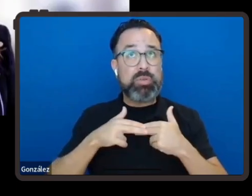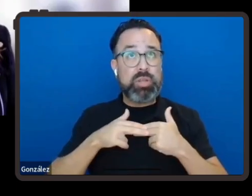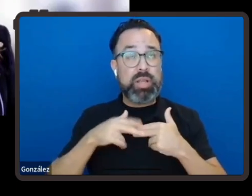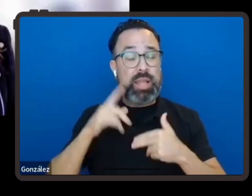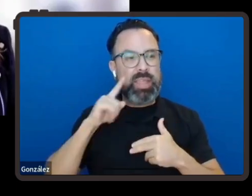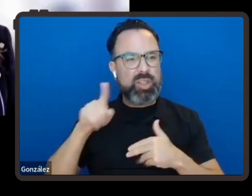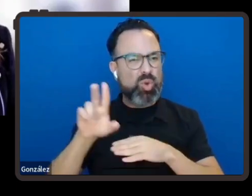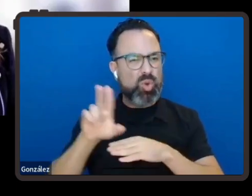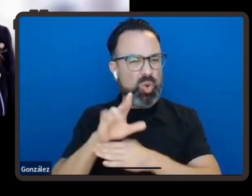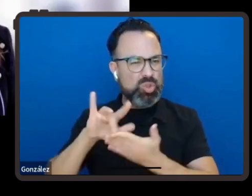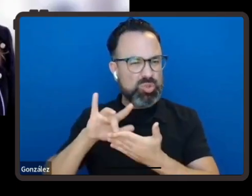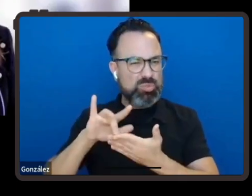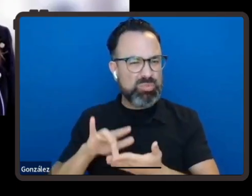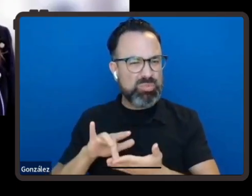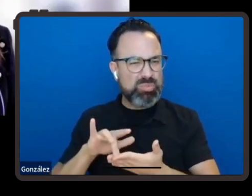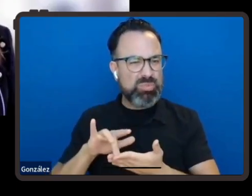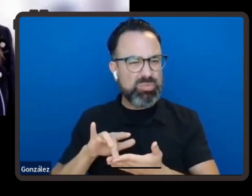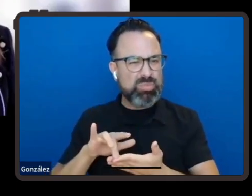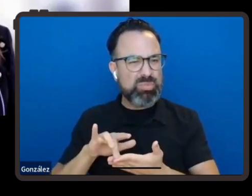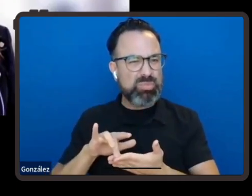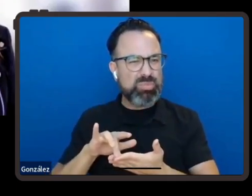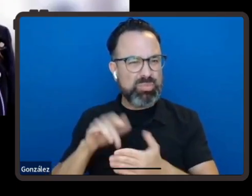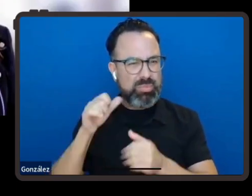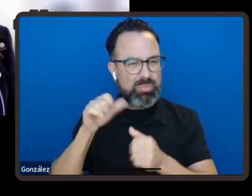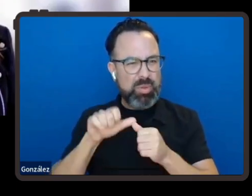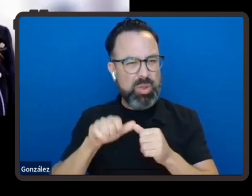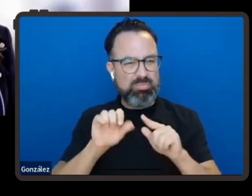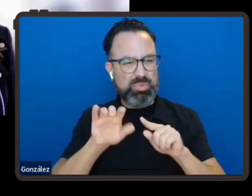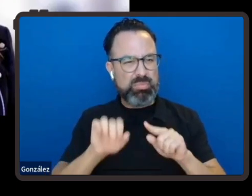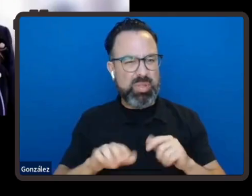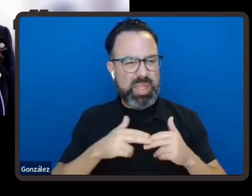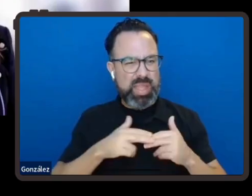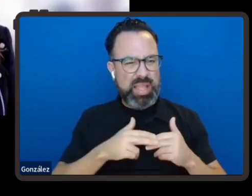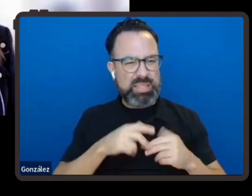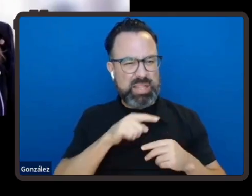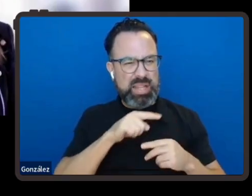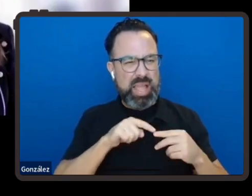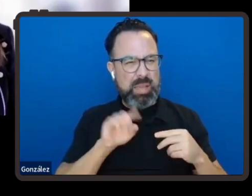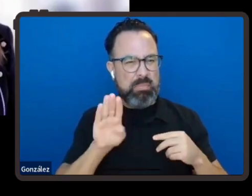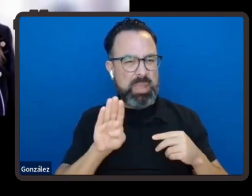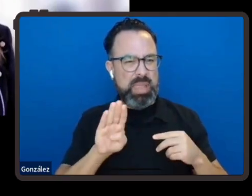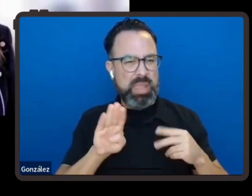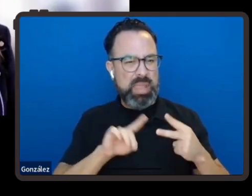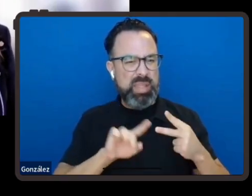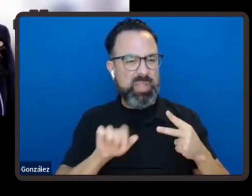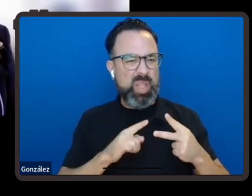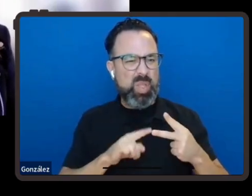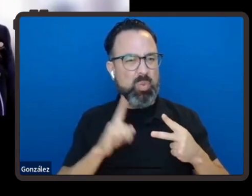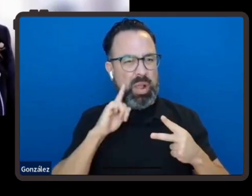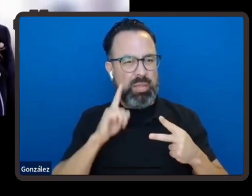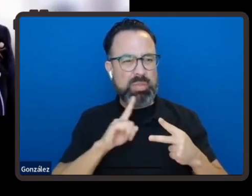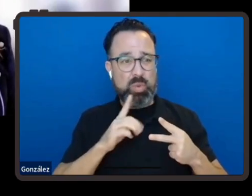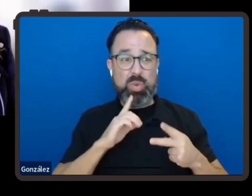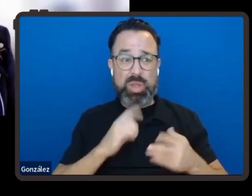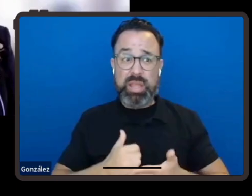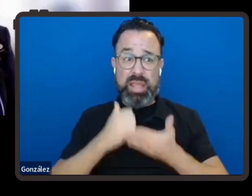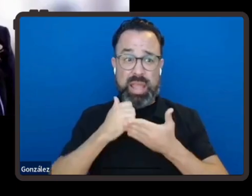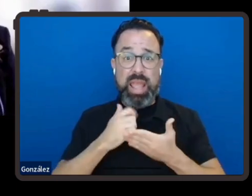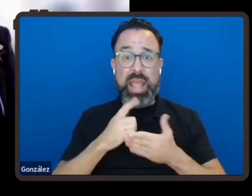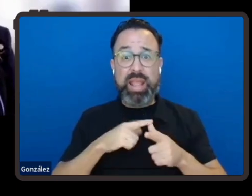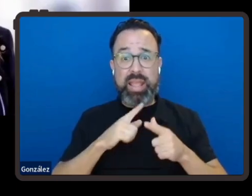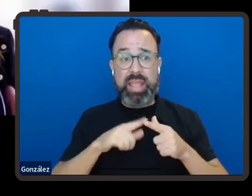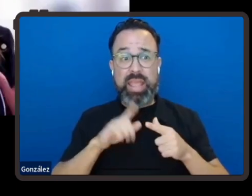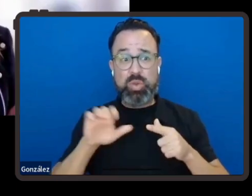drugs probably would be very useful. I think looking at the regular bones and looking at DEXA scan. I